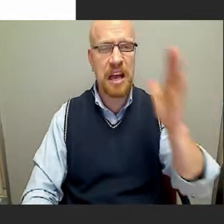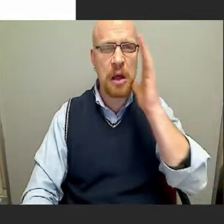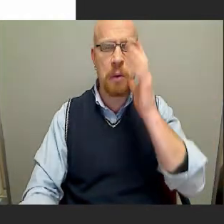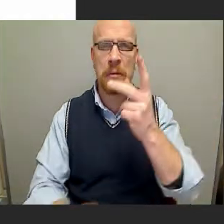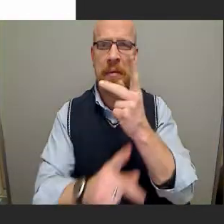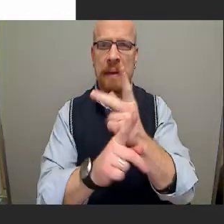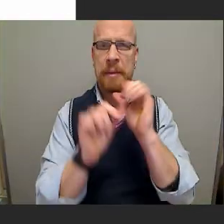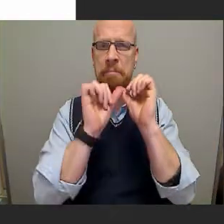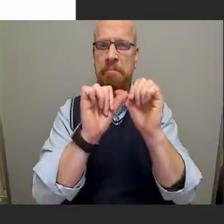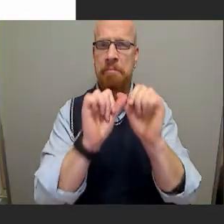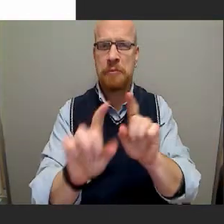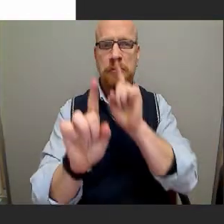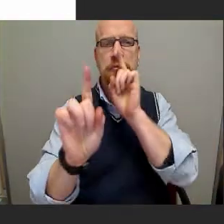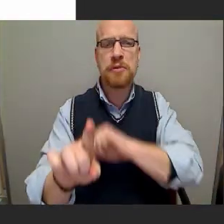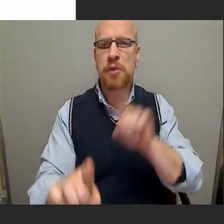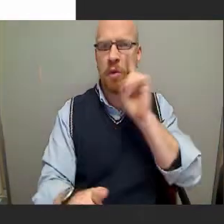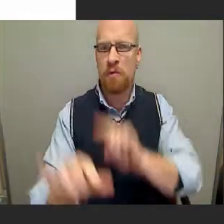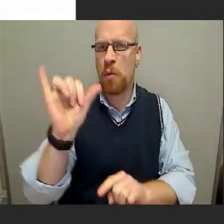is